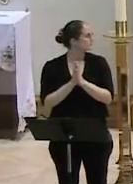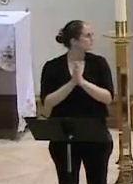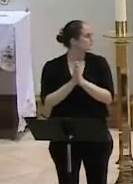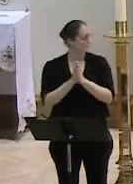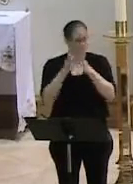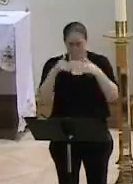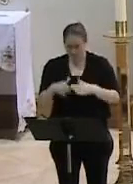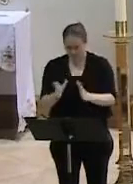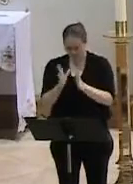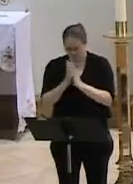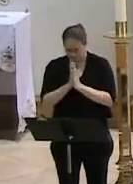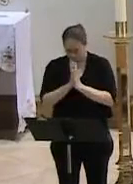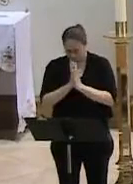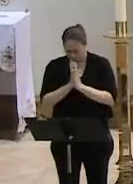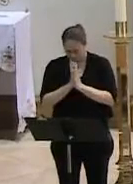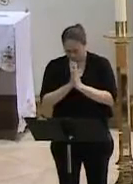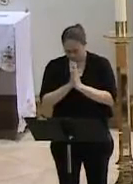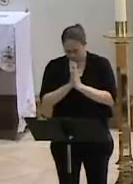Let us pray.